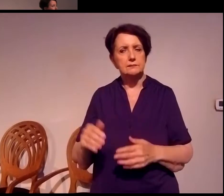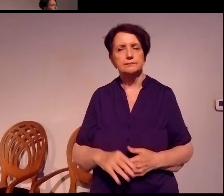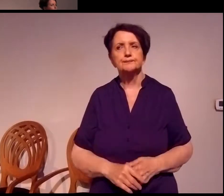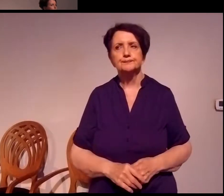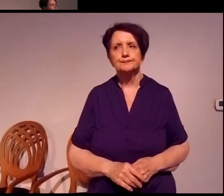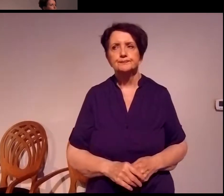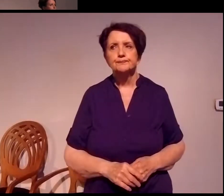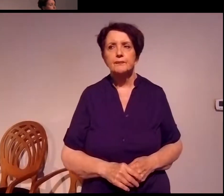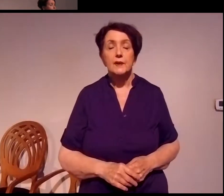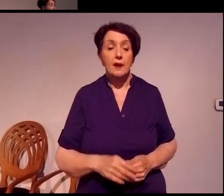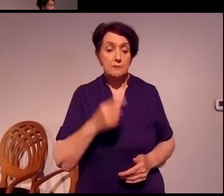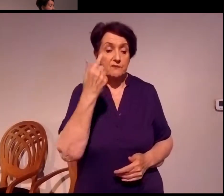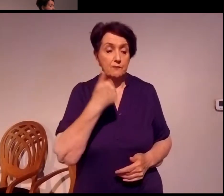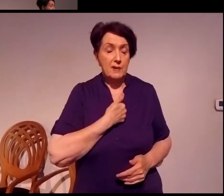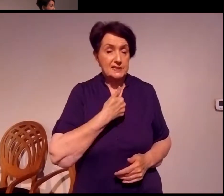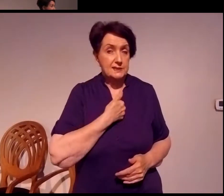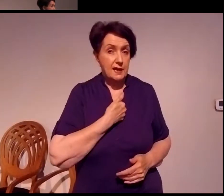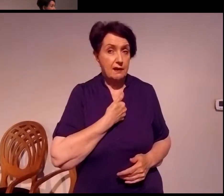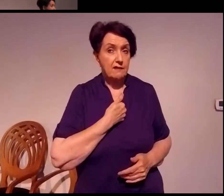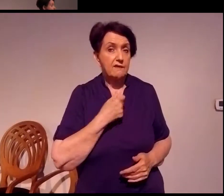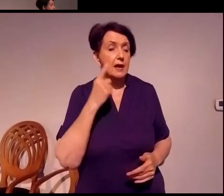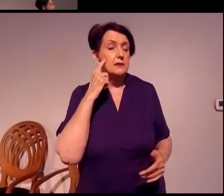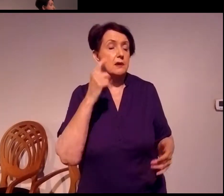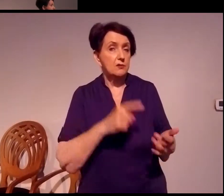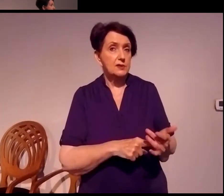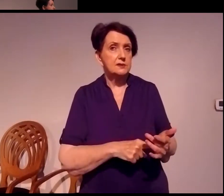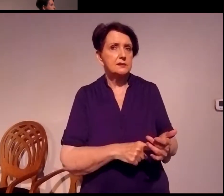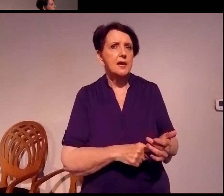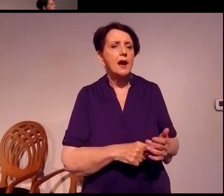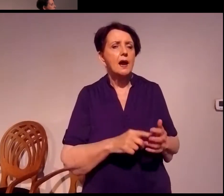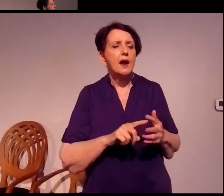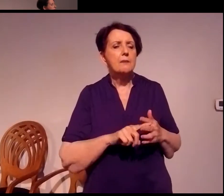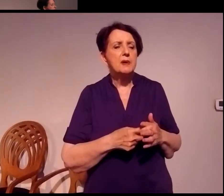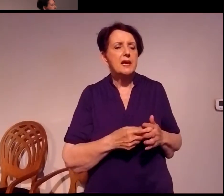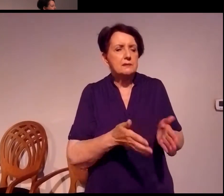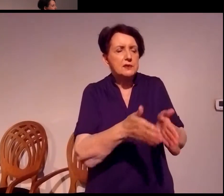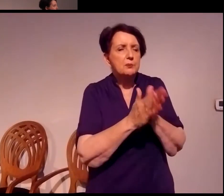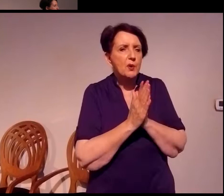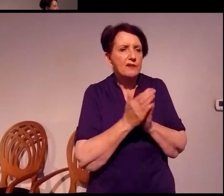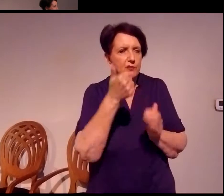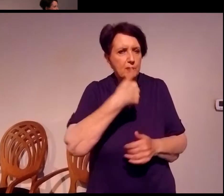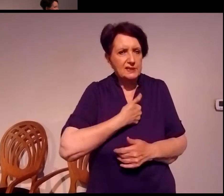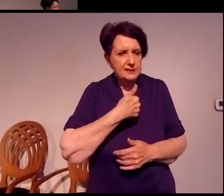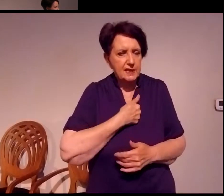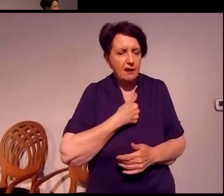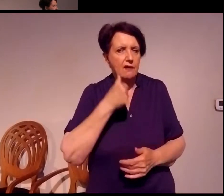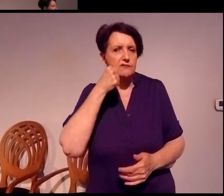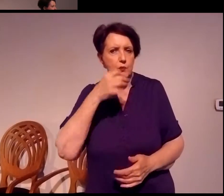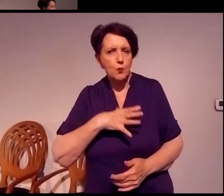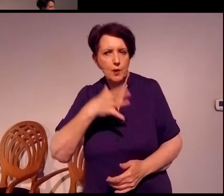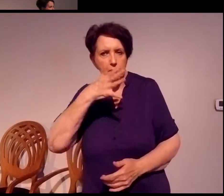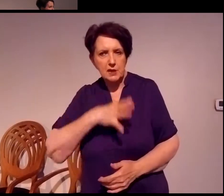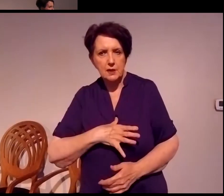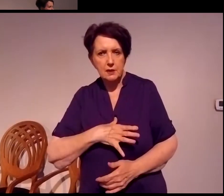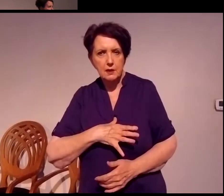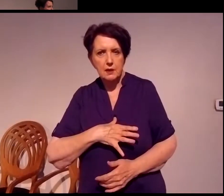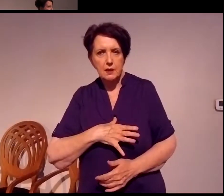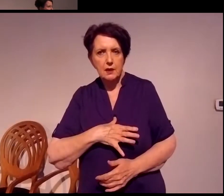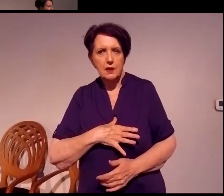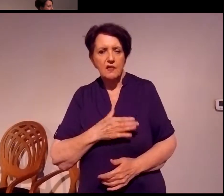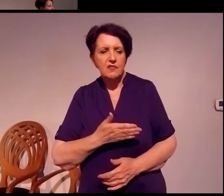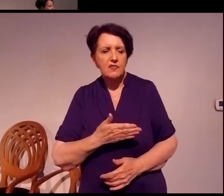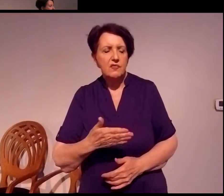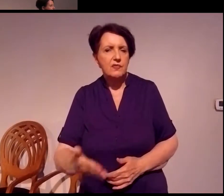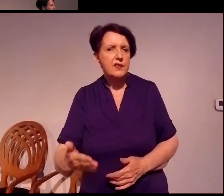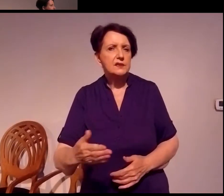as for me, what I started noticing as I began to pray for myself and for women, then things started